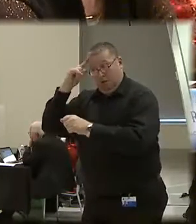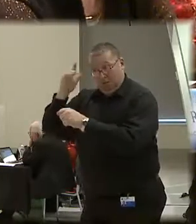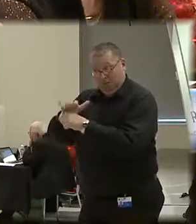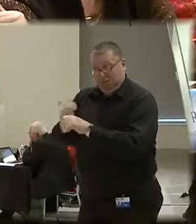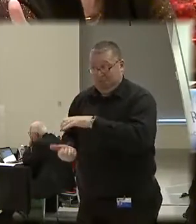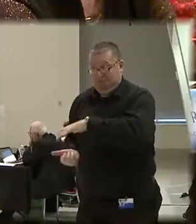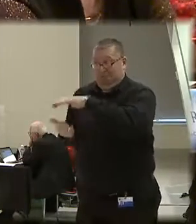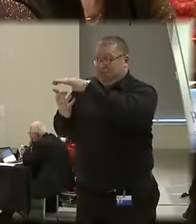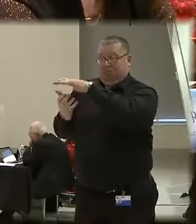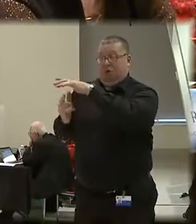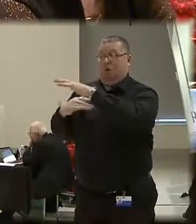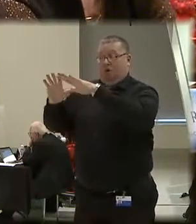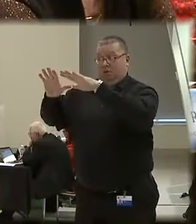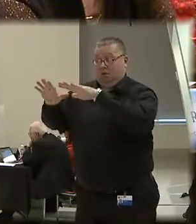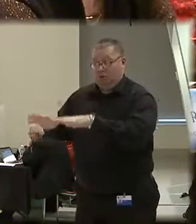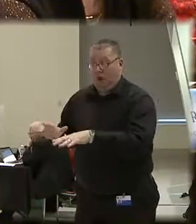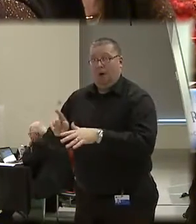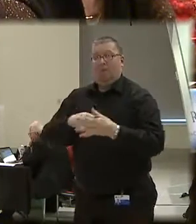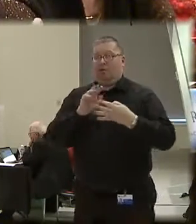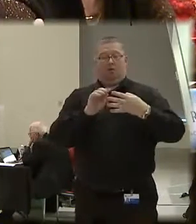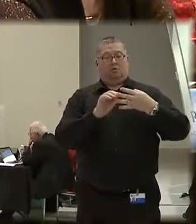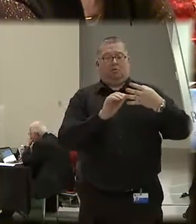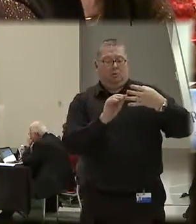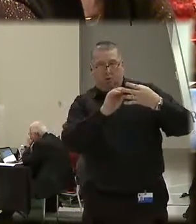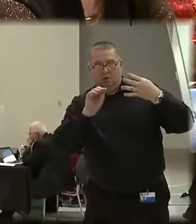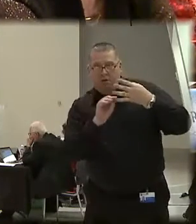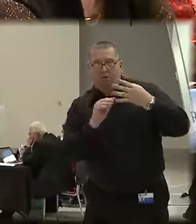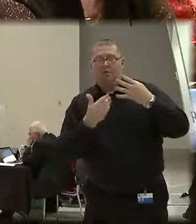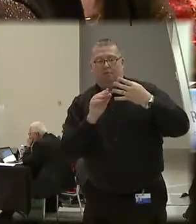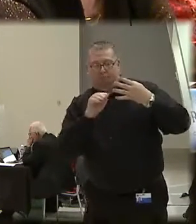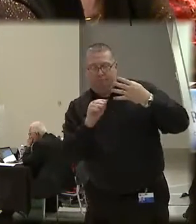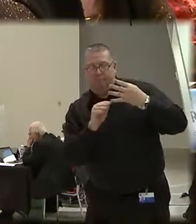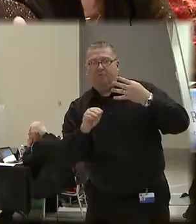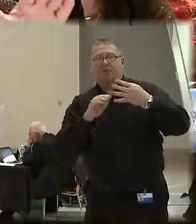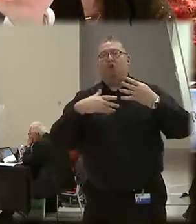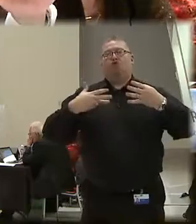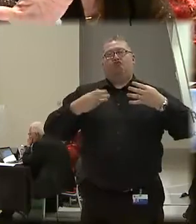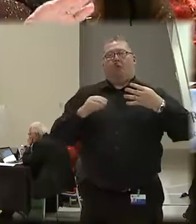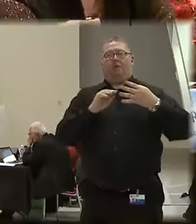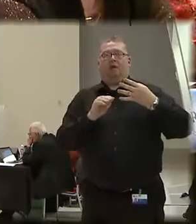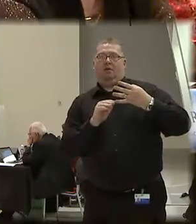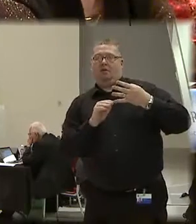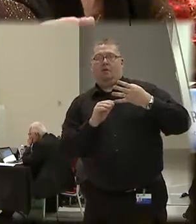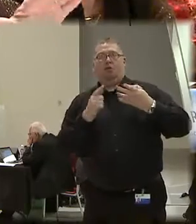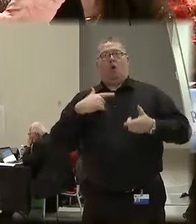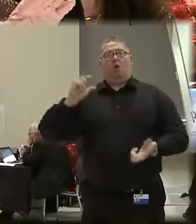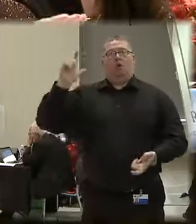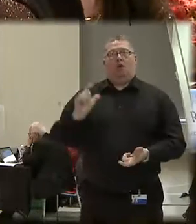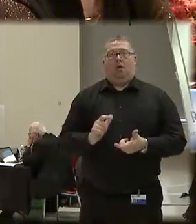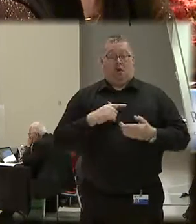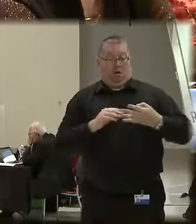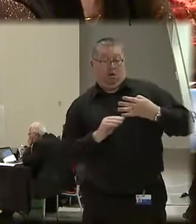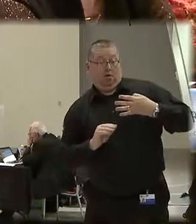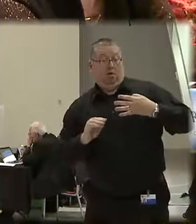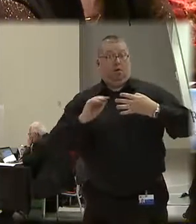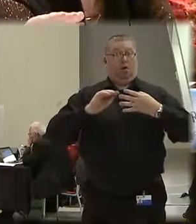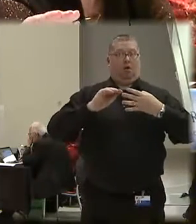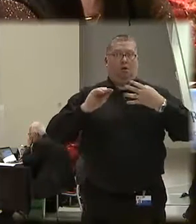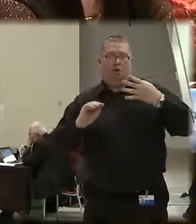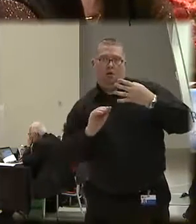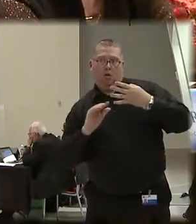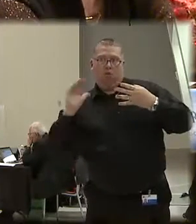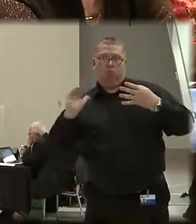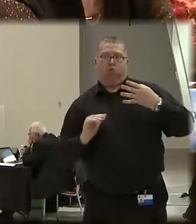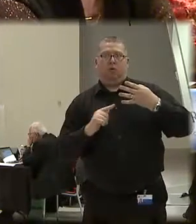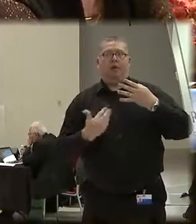line and replace them with officers that are back in the soft look to de-escalate the crowd, de-escalate the tensions,